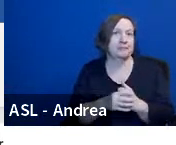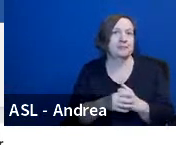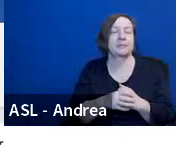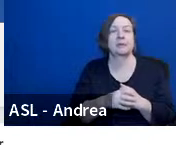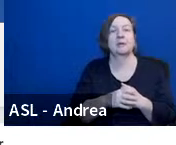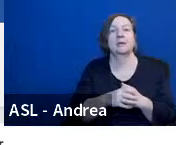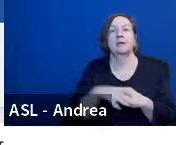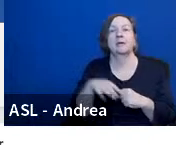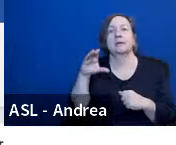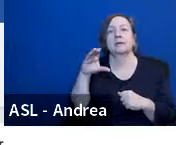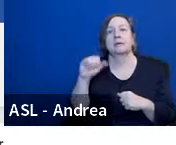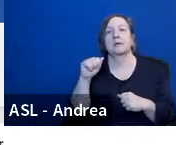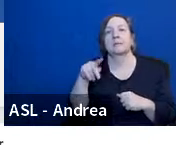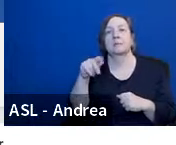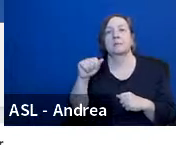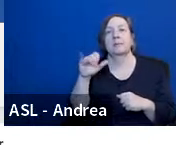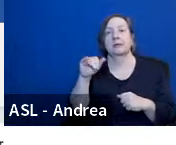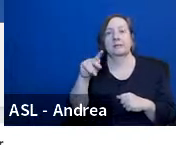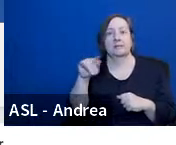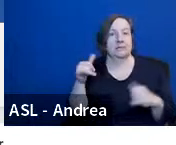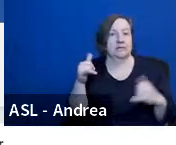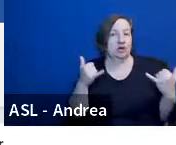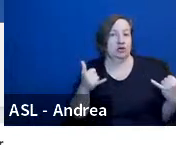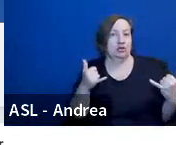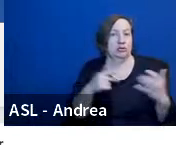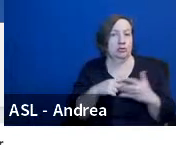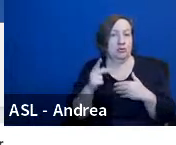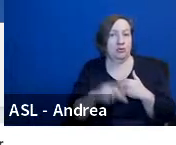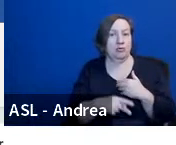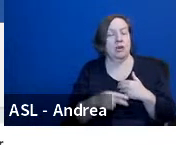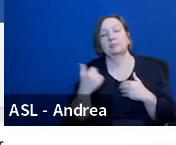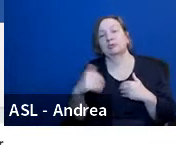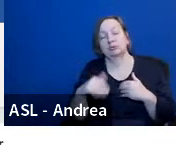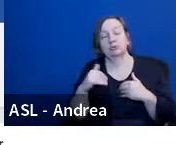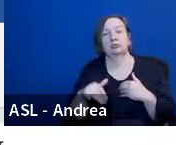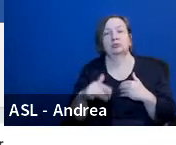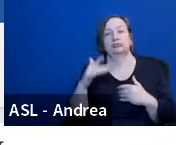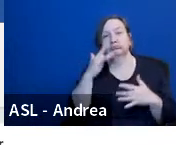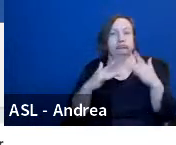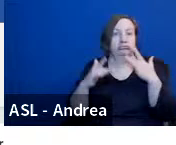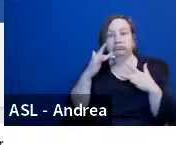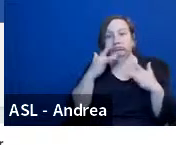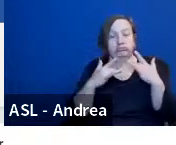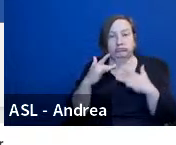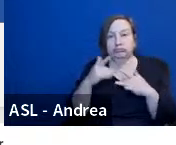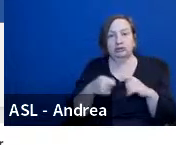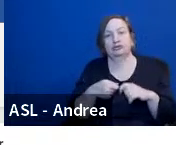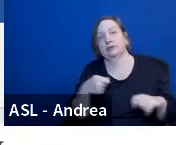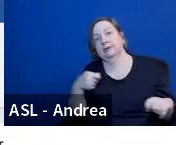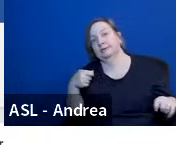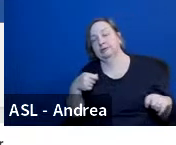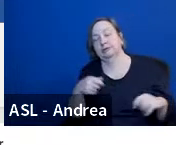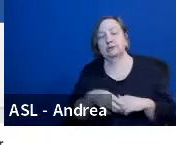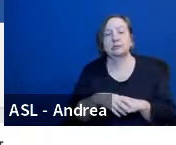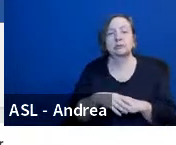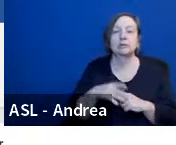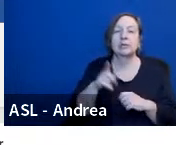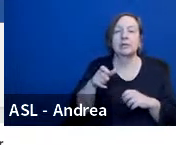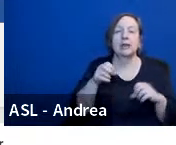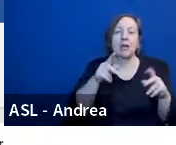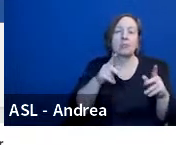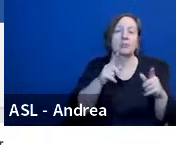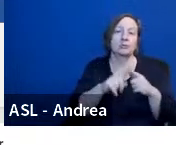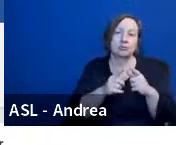the capacity of our current programs have been stretched to the limit. They need the opportunity for